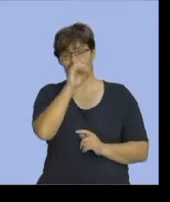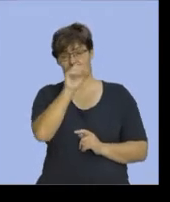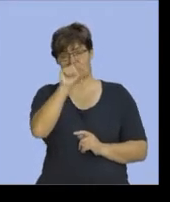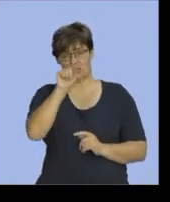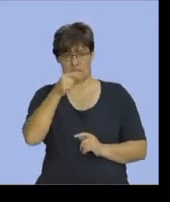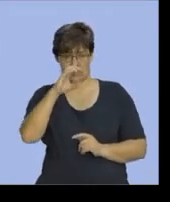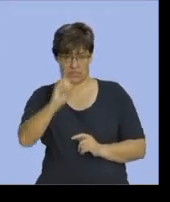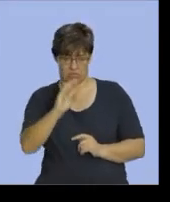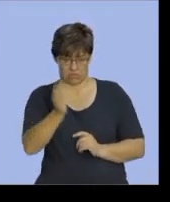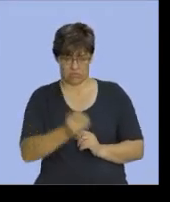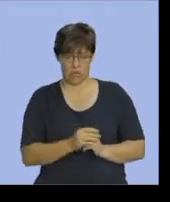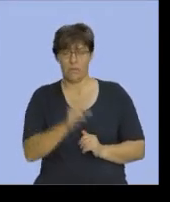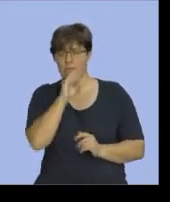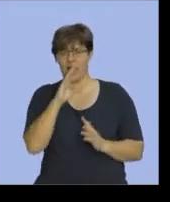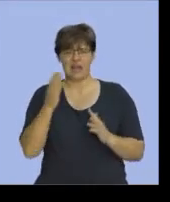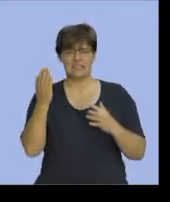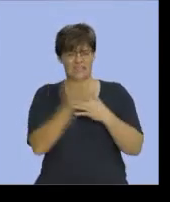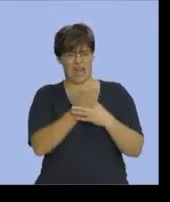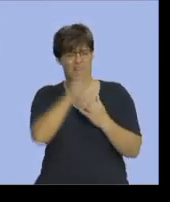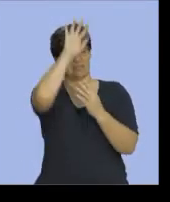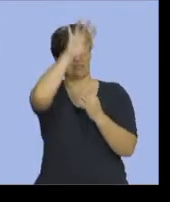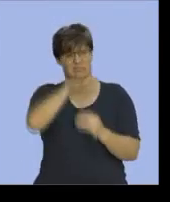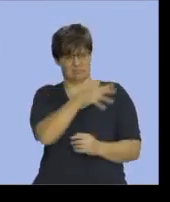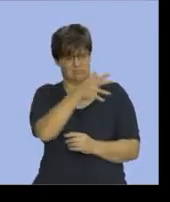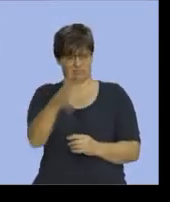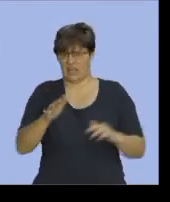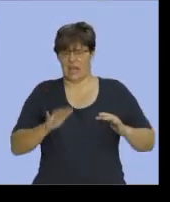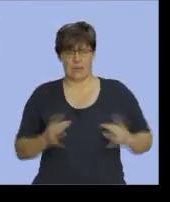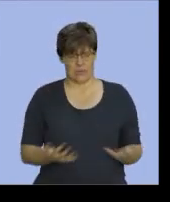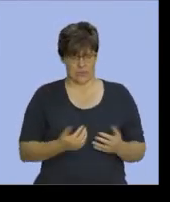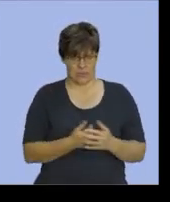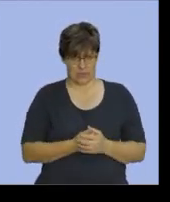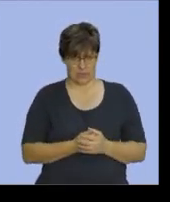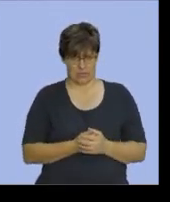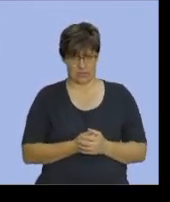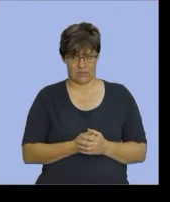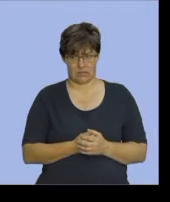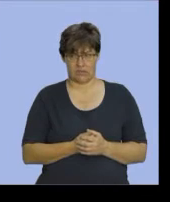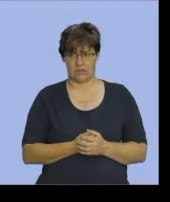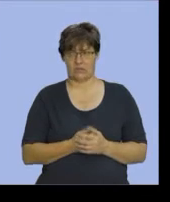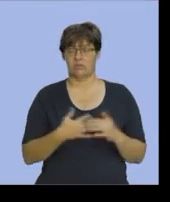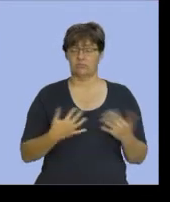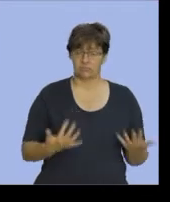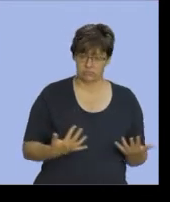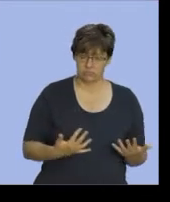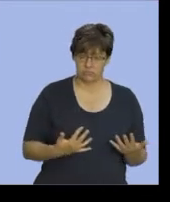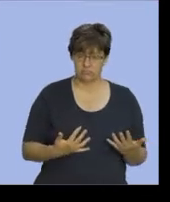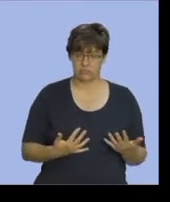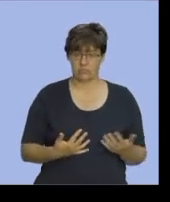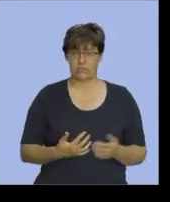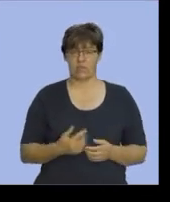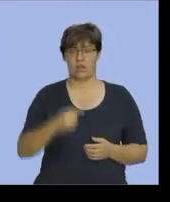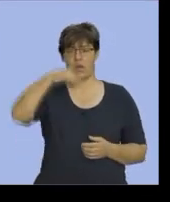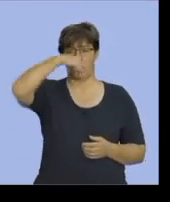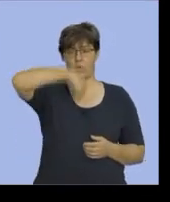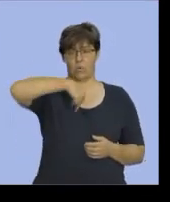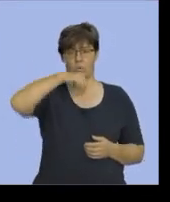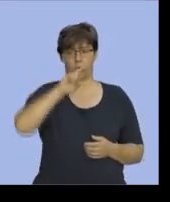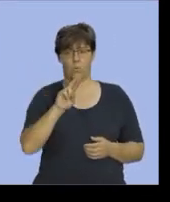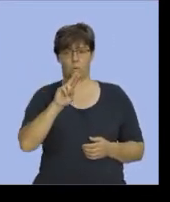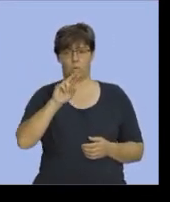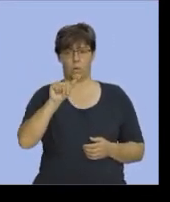and look at how do we divide this Cartesian plane. We divide this Cartesian plane into what we